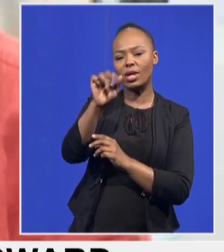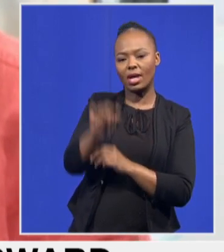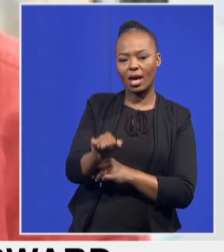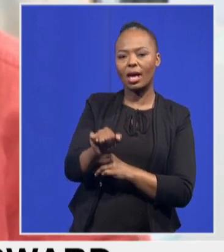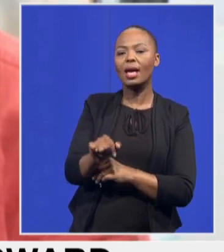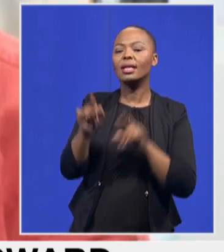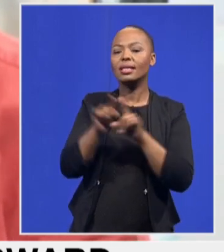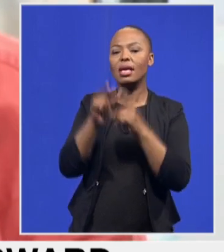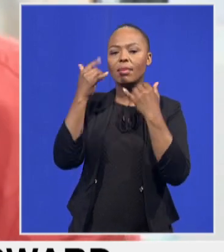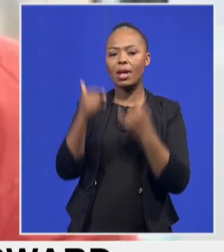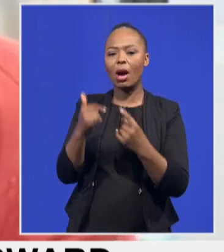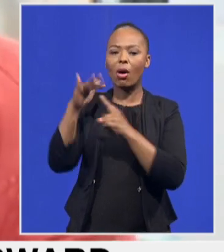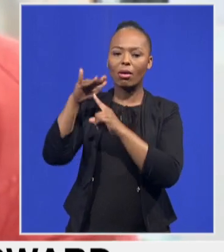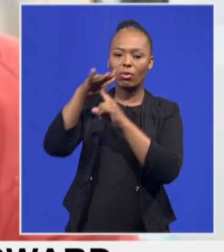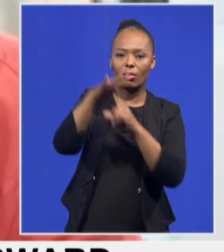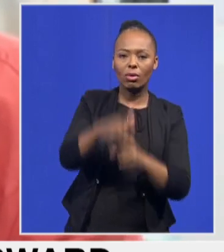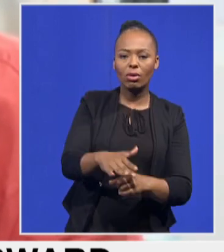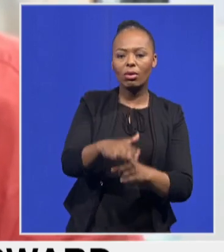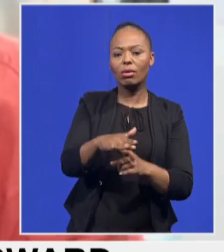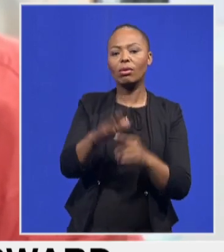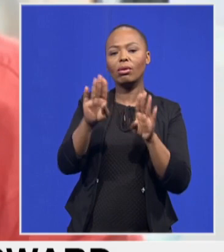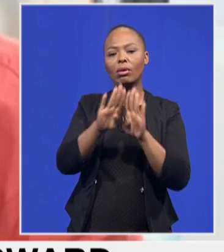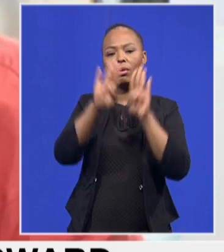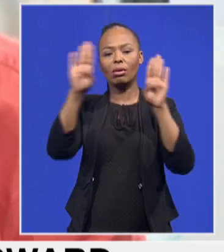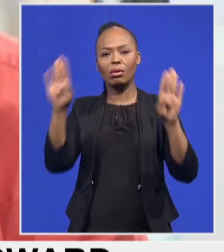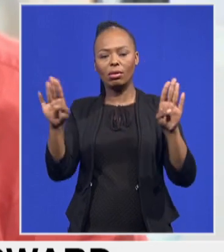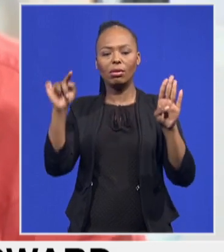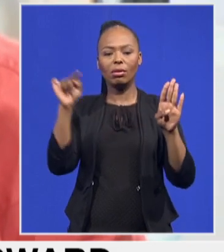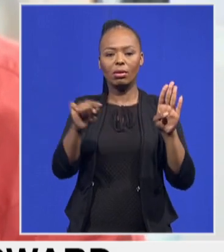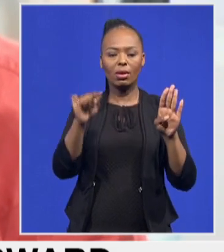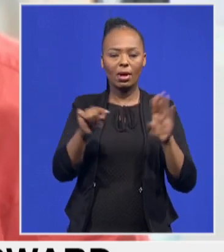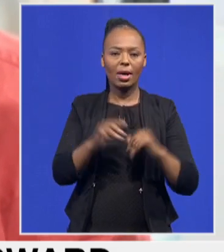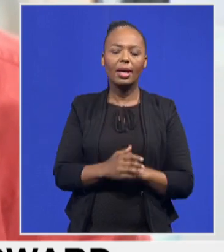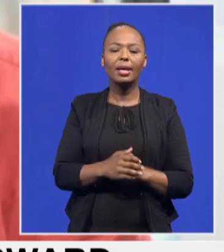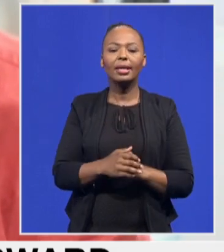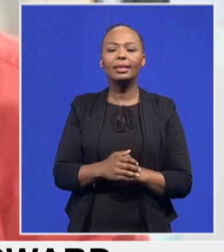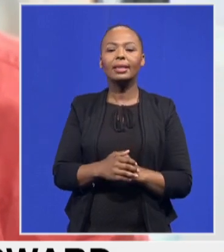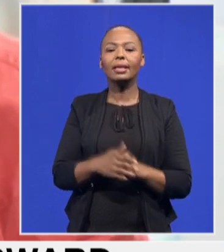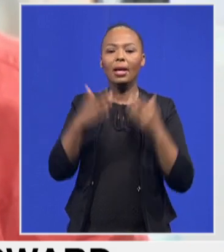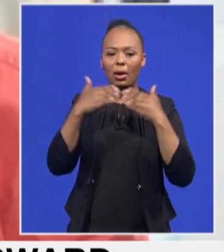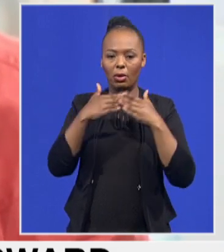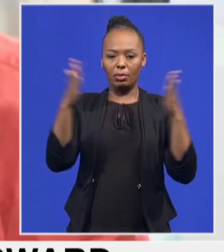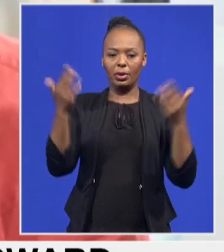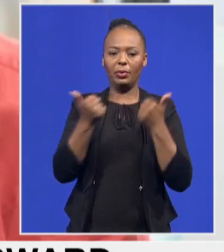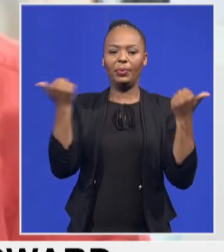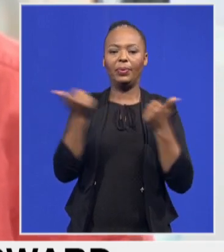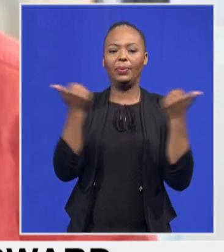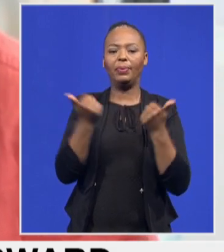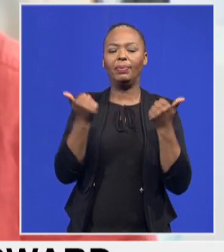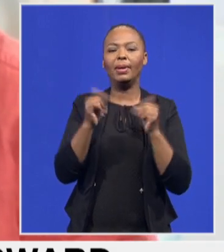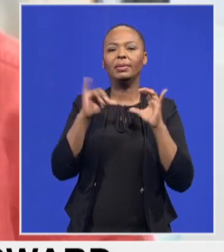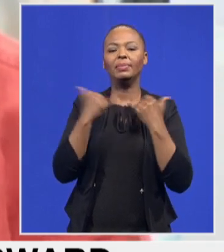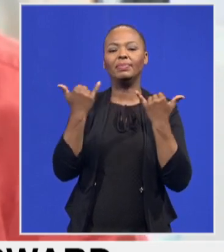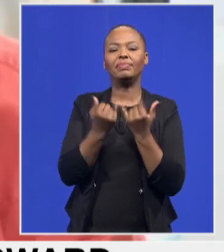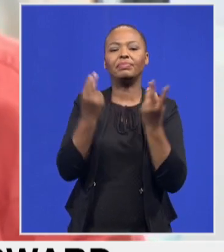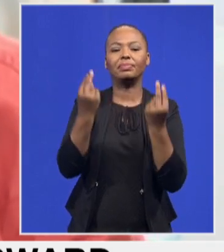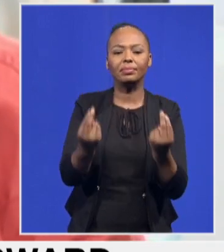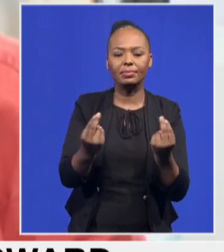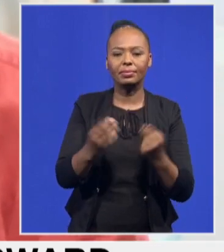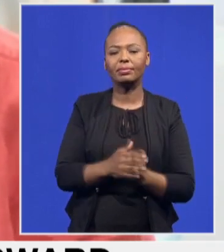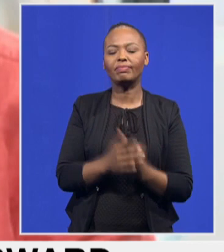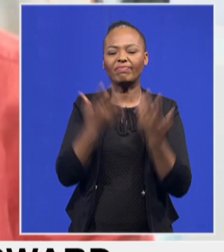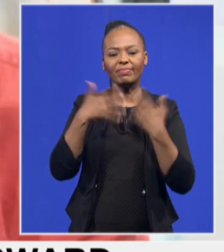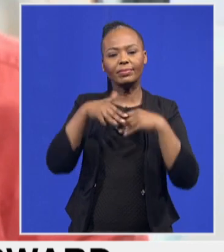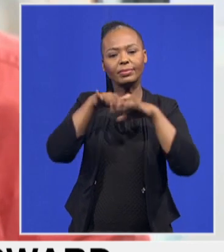routes, and going to Mozambique for a nice beach holiday, to really combine the African countries in a way that we